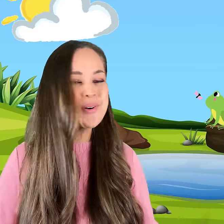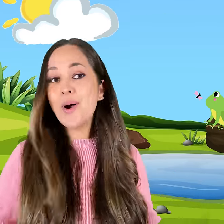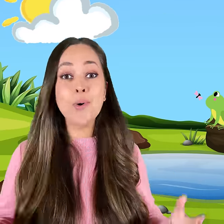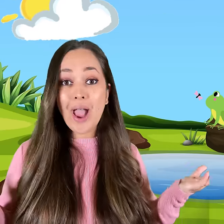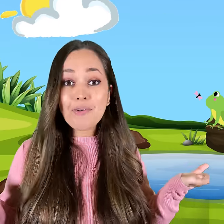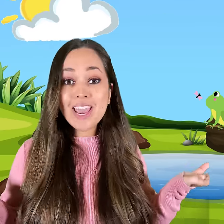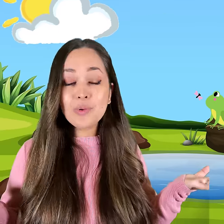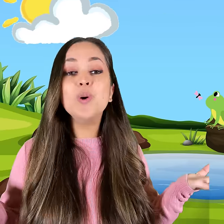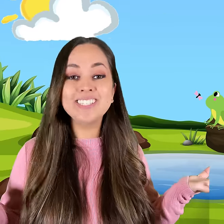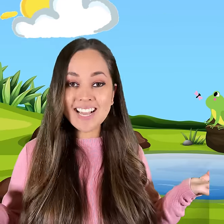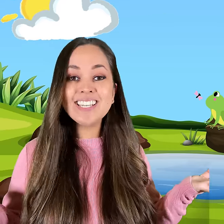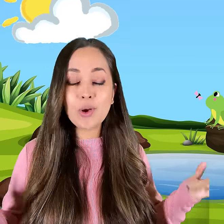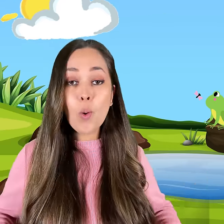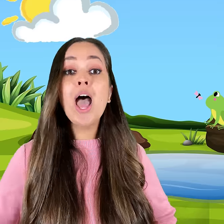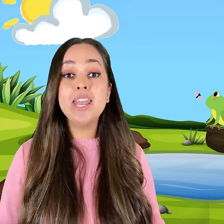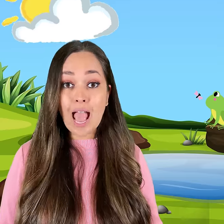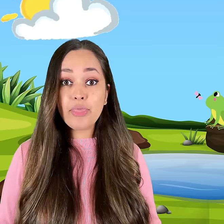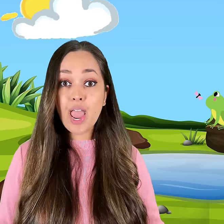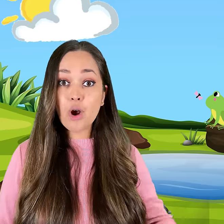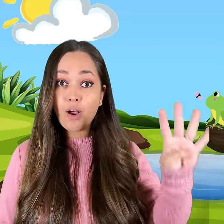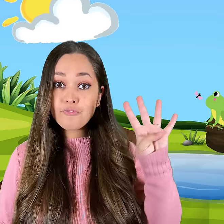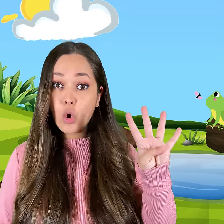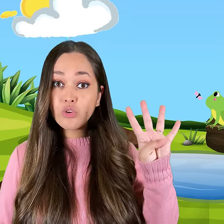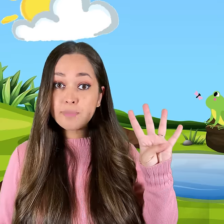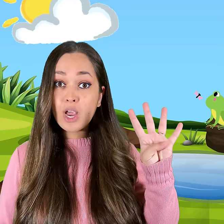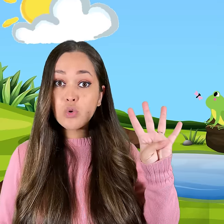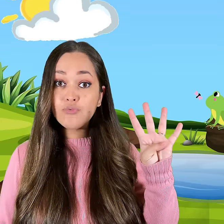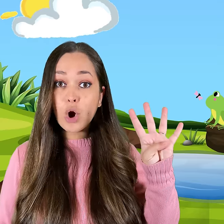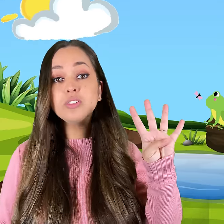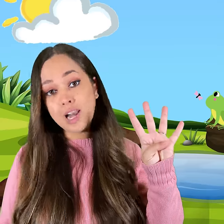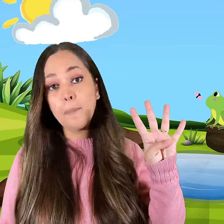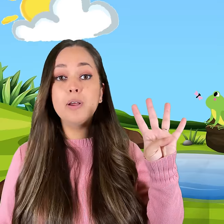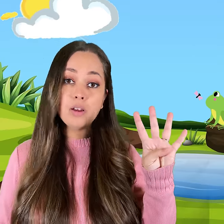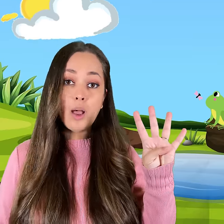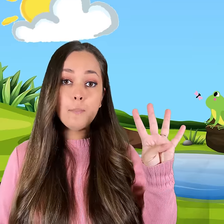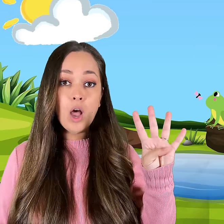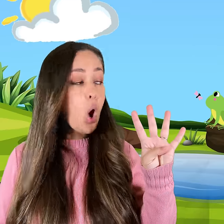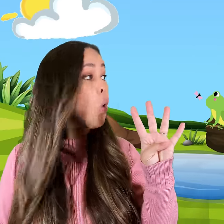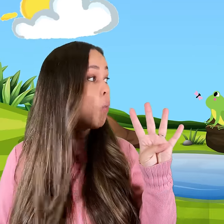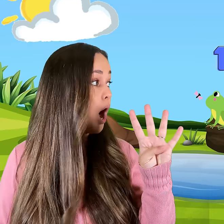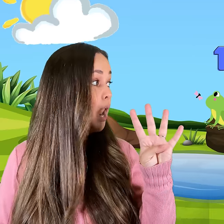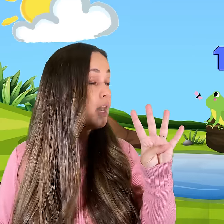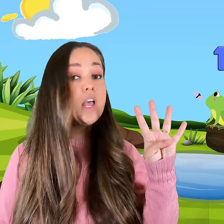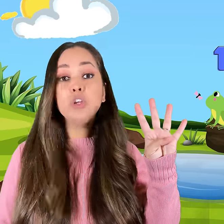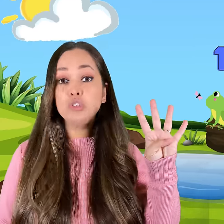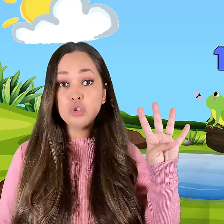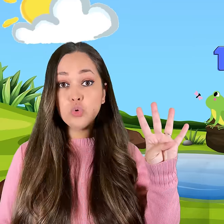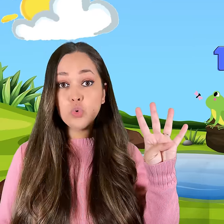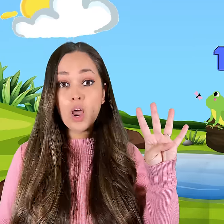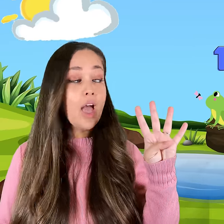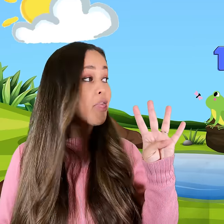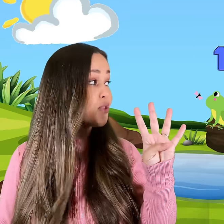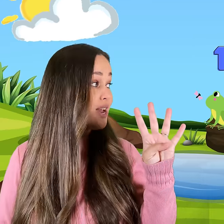the pool where it was nice and cool. Now there are four green speckled frogs, blub, blub. One,